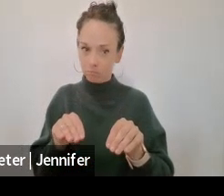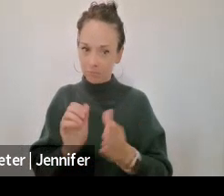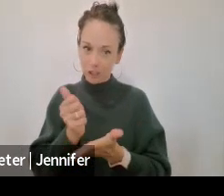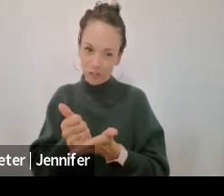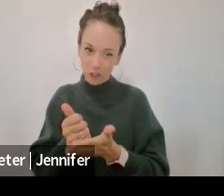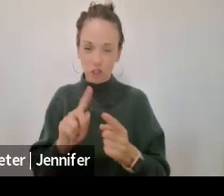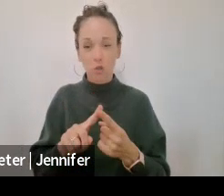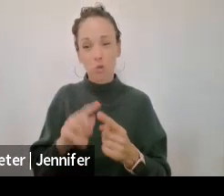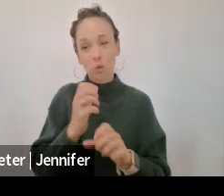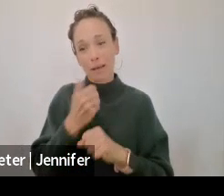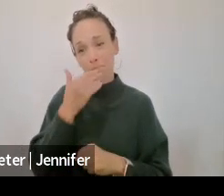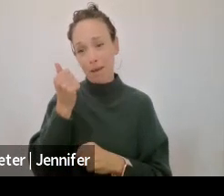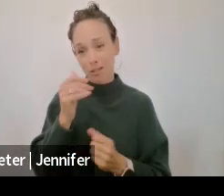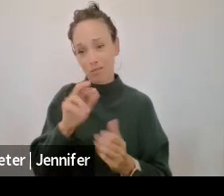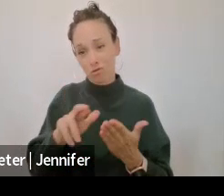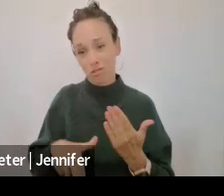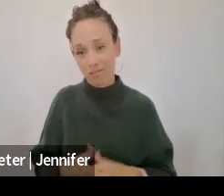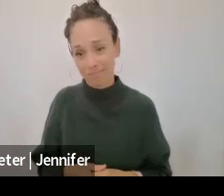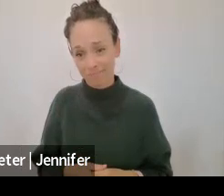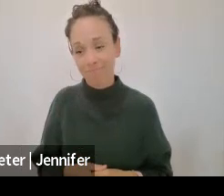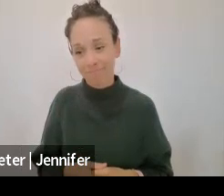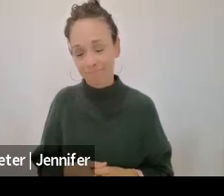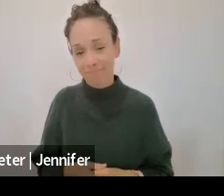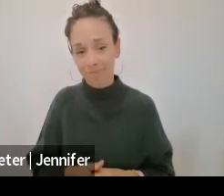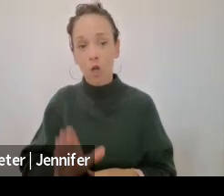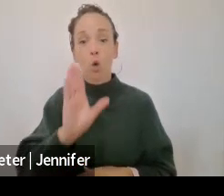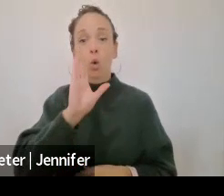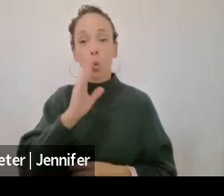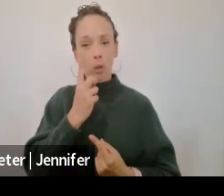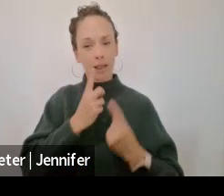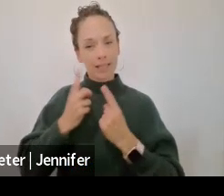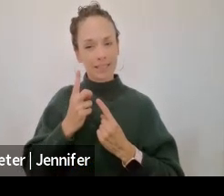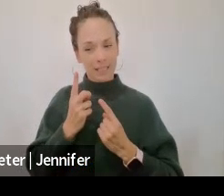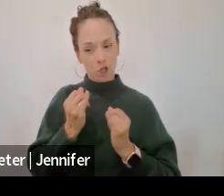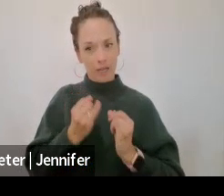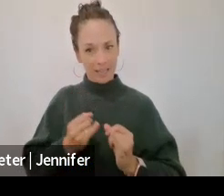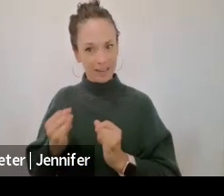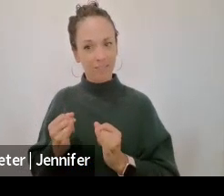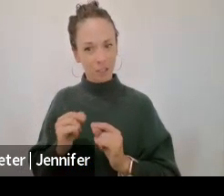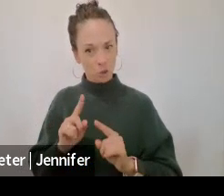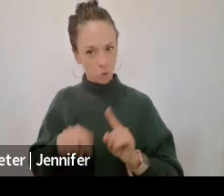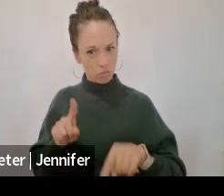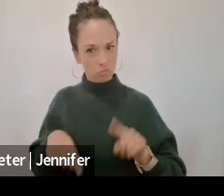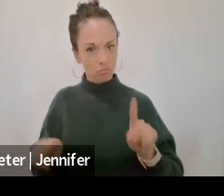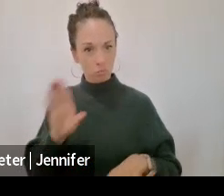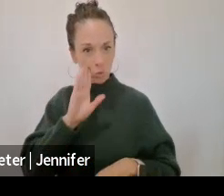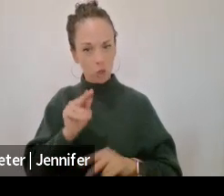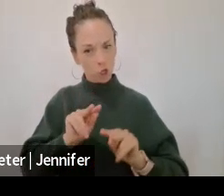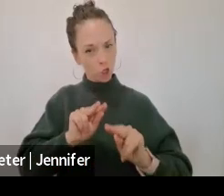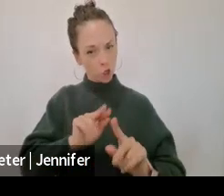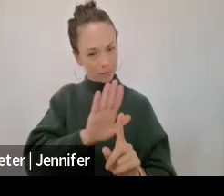behavioral outcomes. And they're going to do this by considering individual differences, by looking at